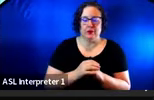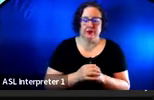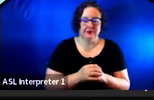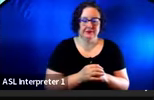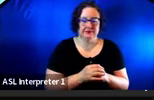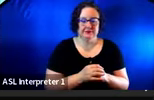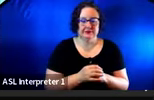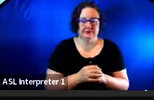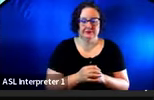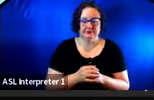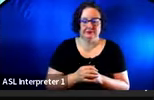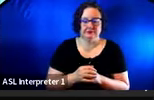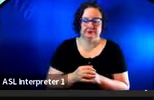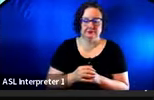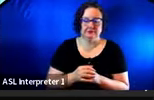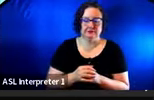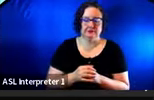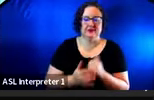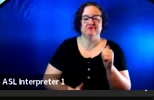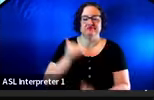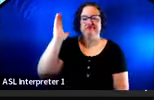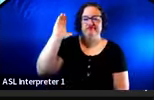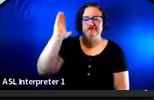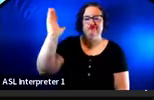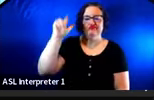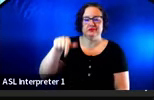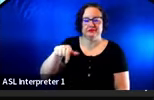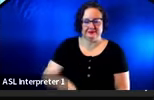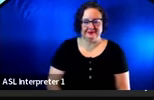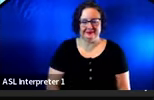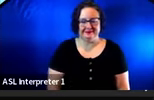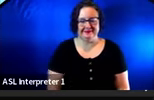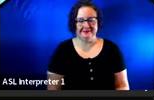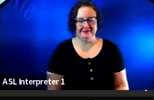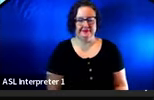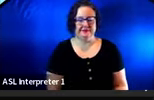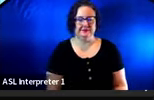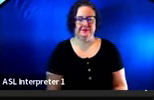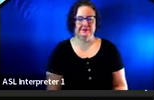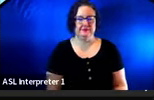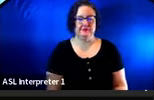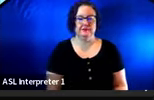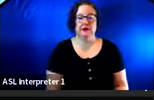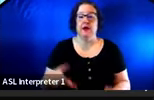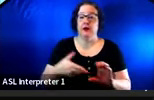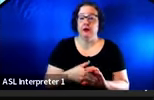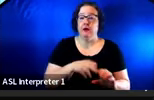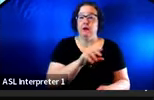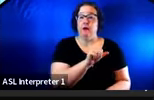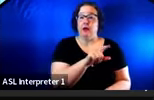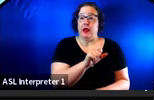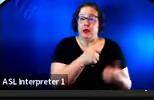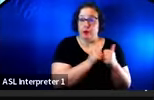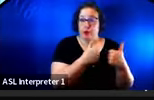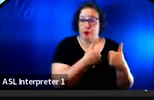primarily the bulk of this presentation. So I joined AbleGamers in September 2021. I have the very